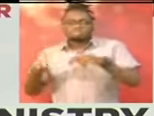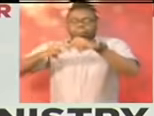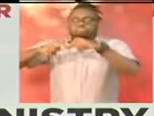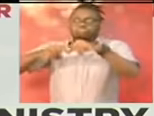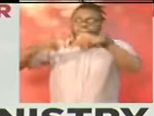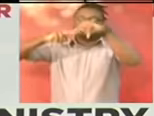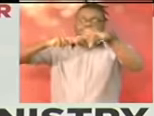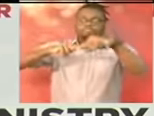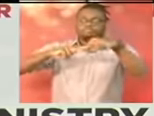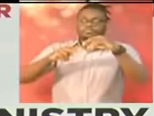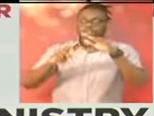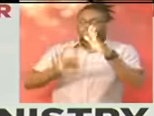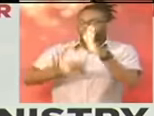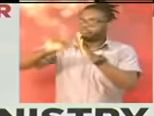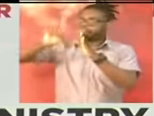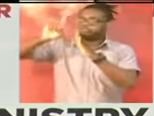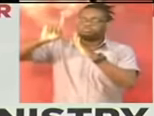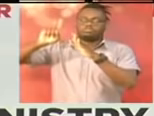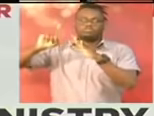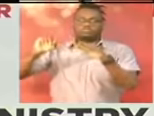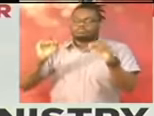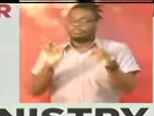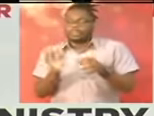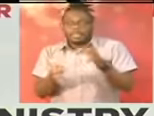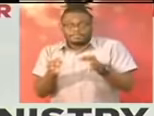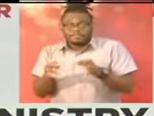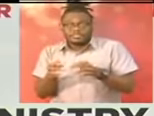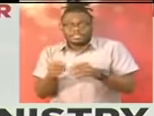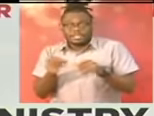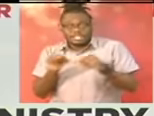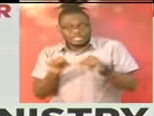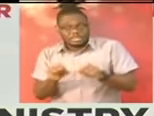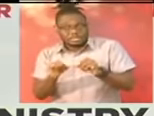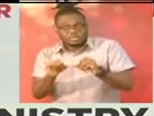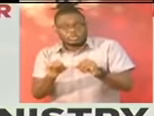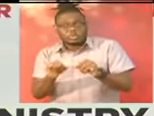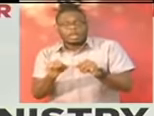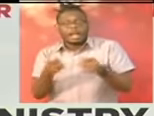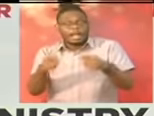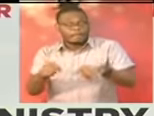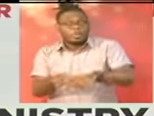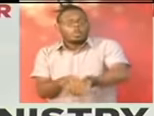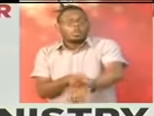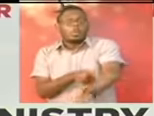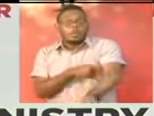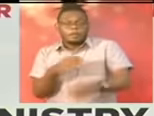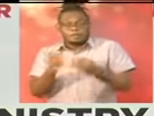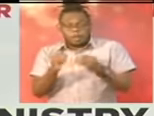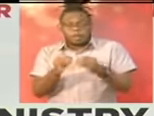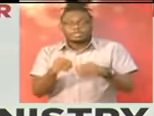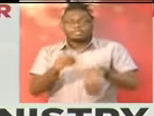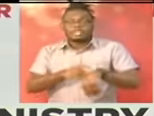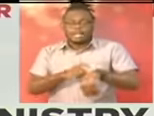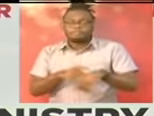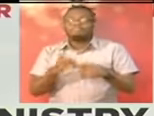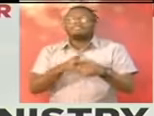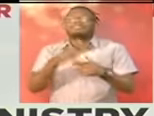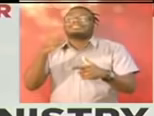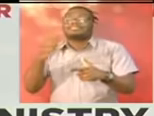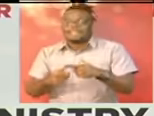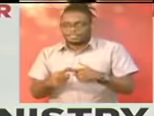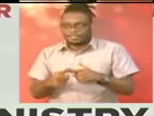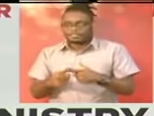if that had gone on for longer or had involved more people. So we did look out for it. We looked at the sort of